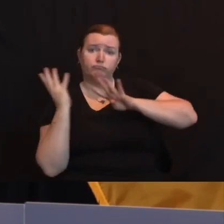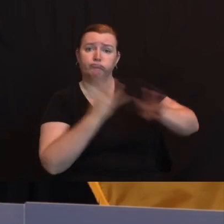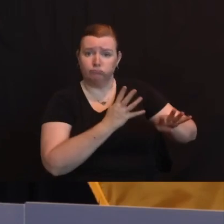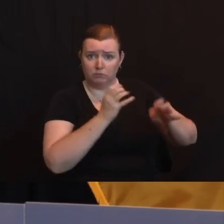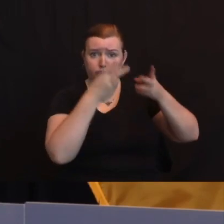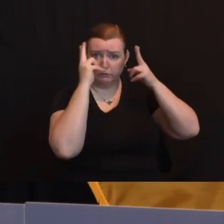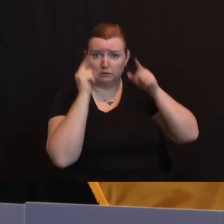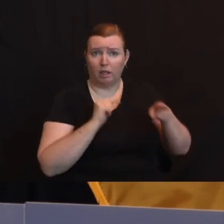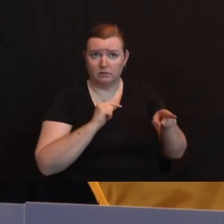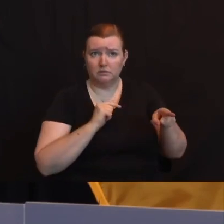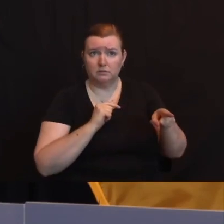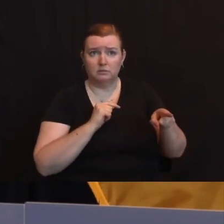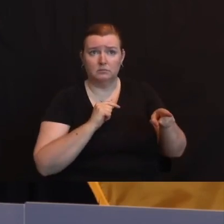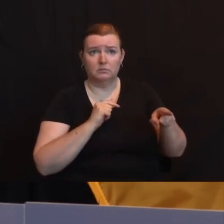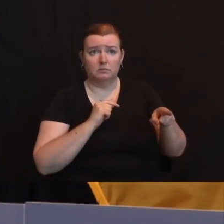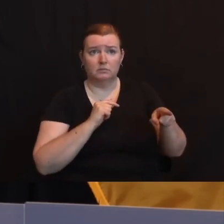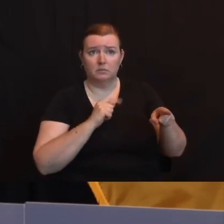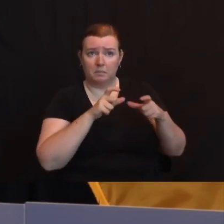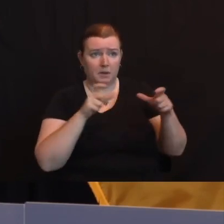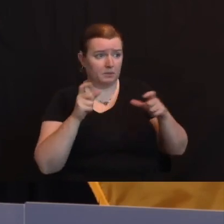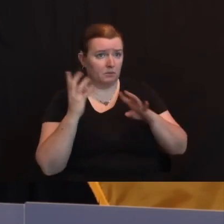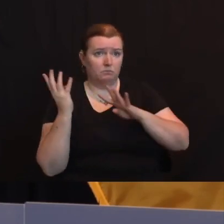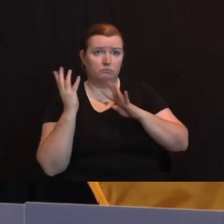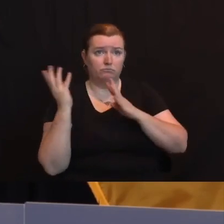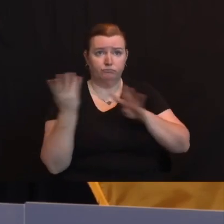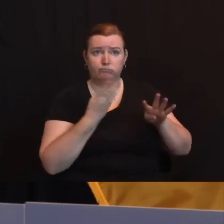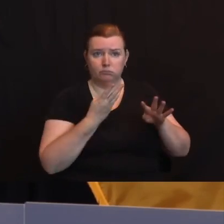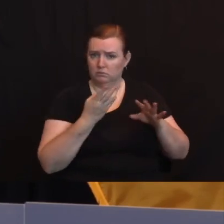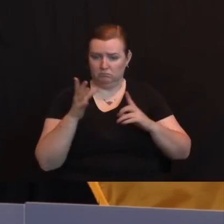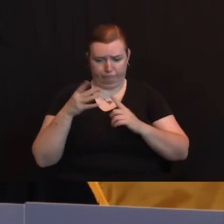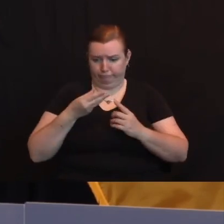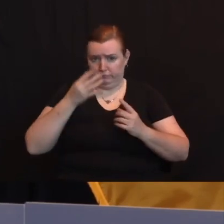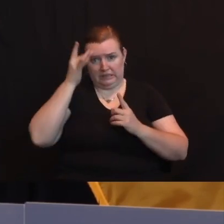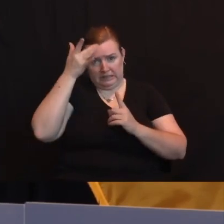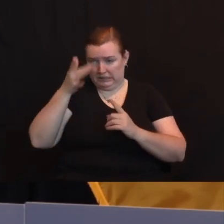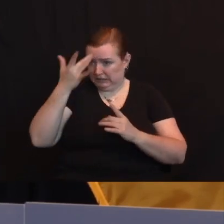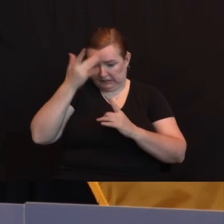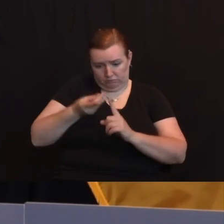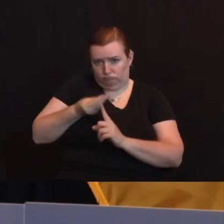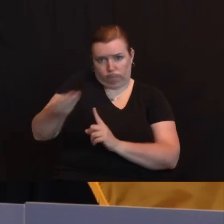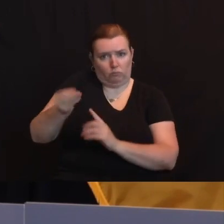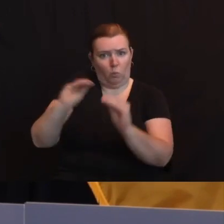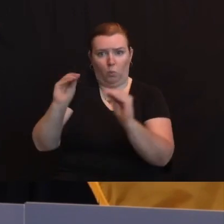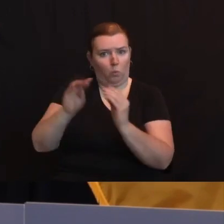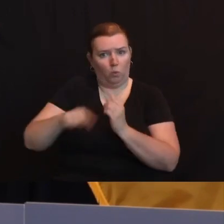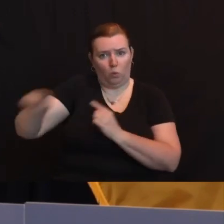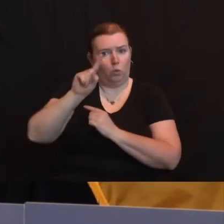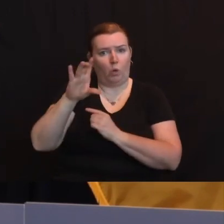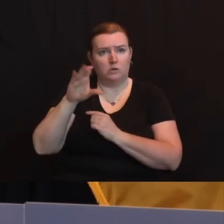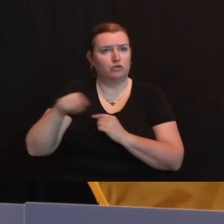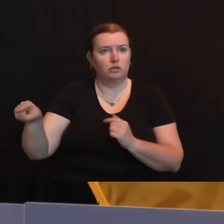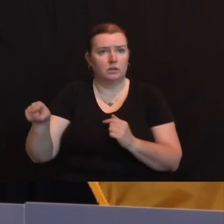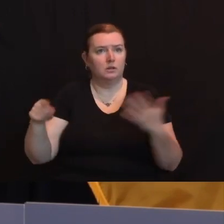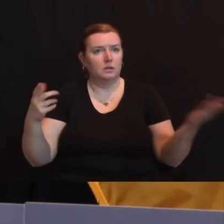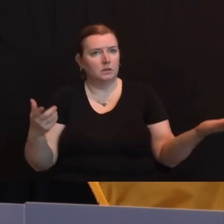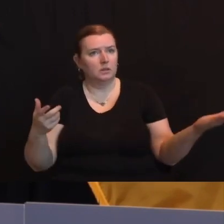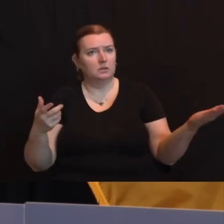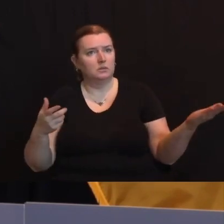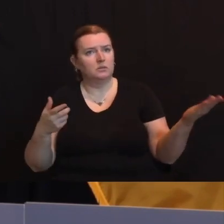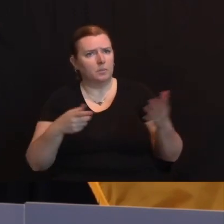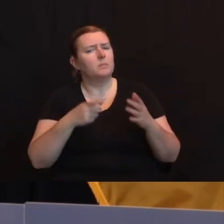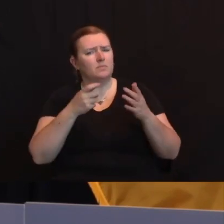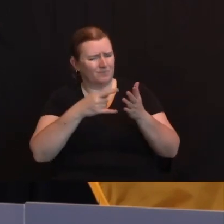salon. None of those individuals got ill because the salon had a face covering policy. There